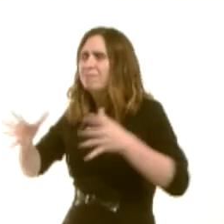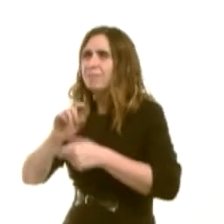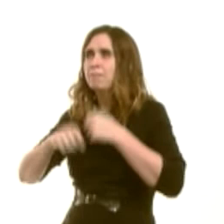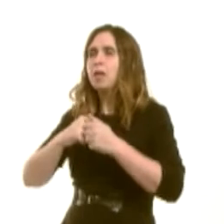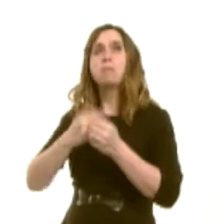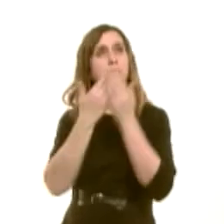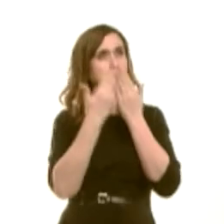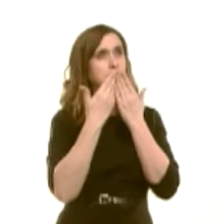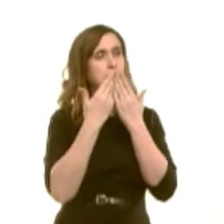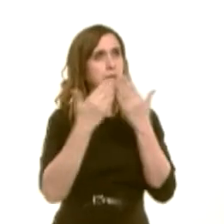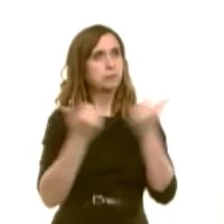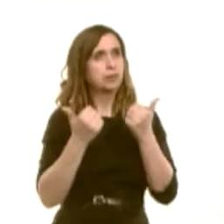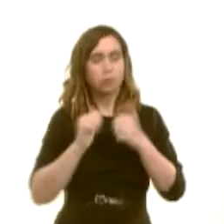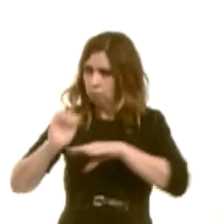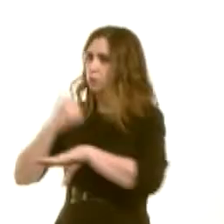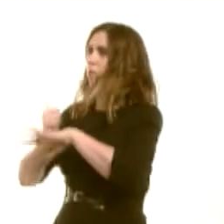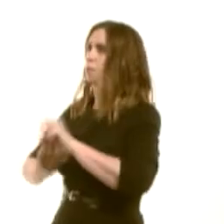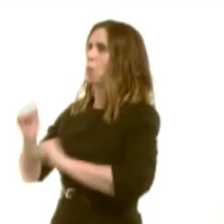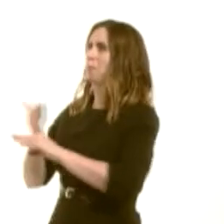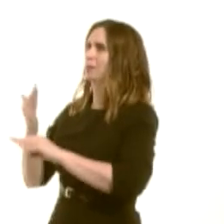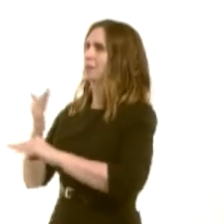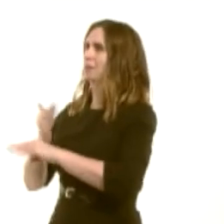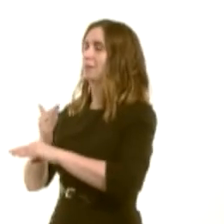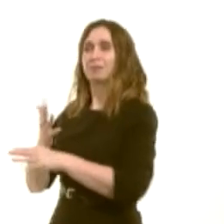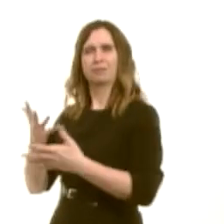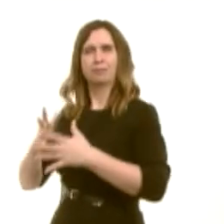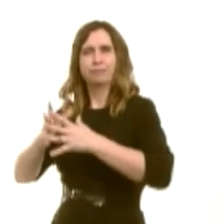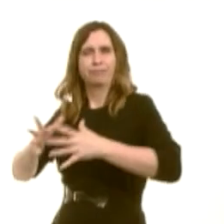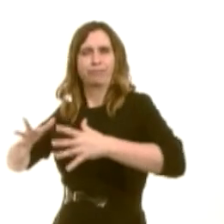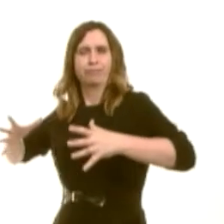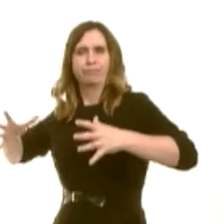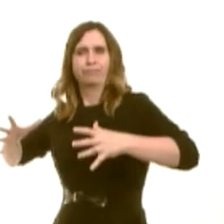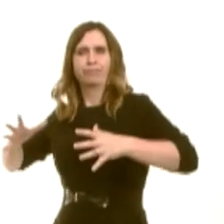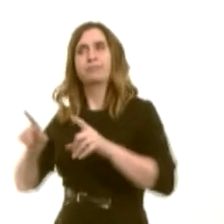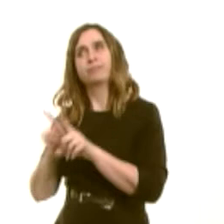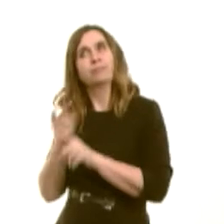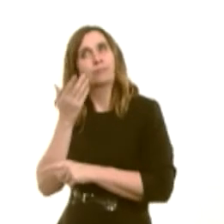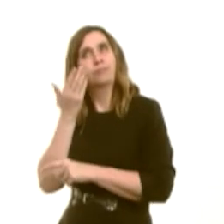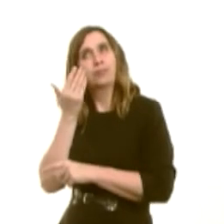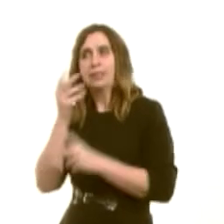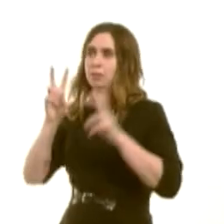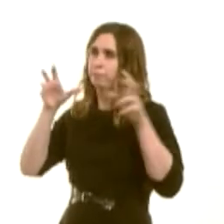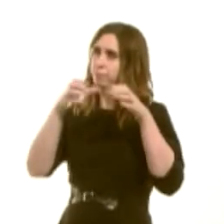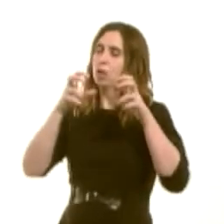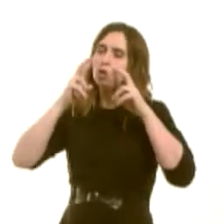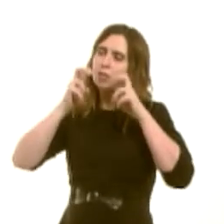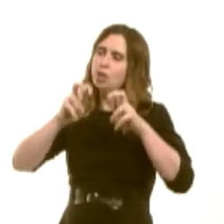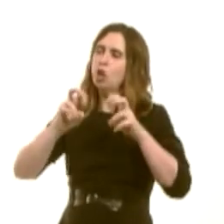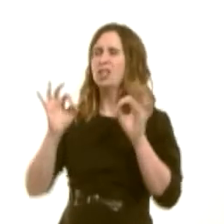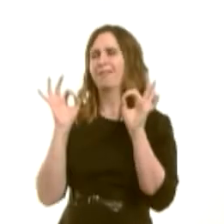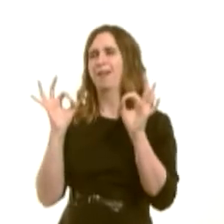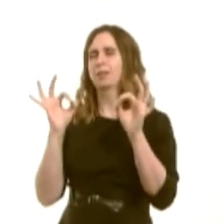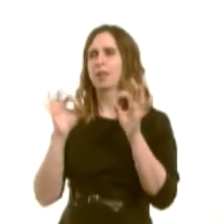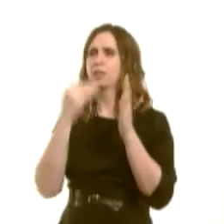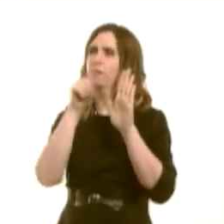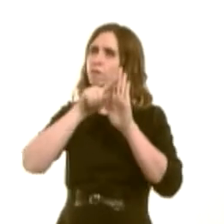and start-up companies. And of course, as demonstrated by Wales's great results in the recent Research Excellence Framework, they conduct